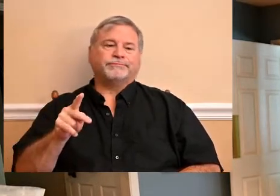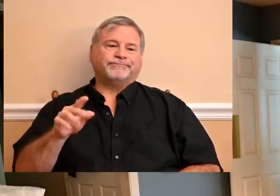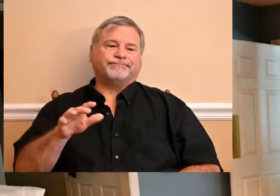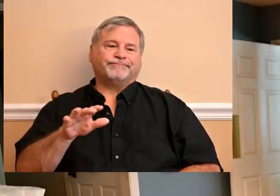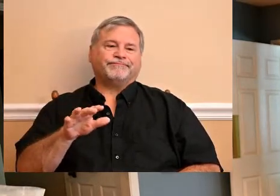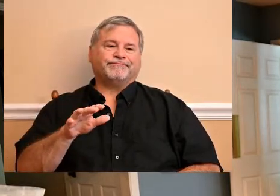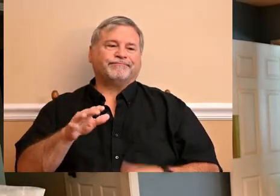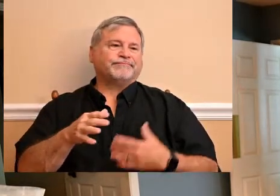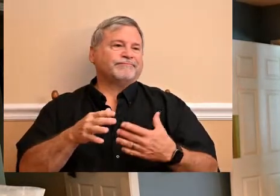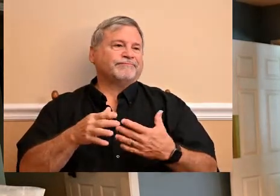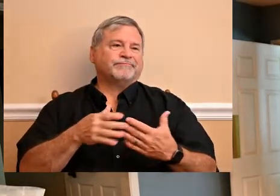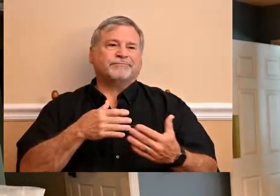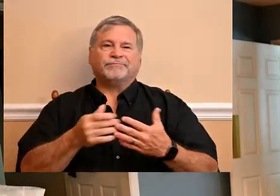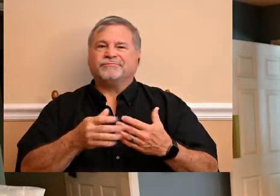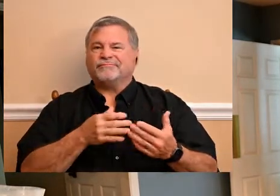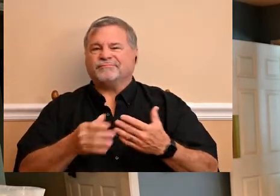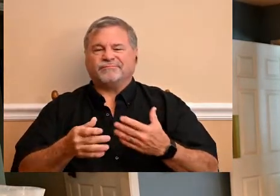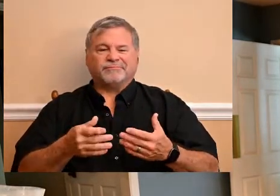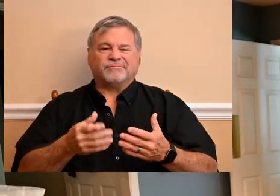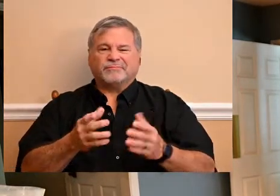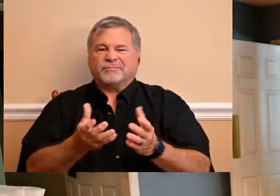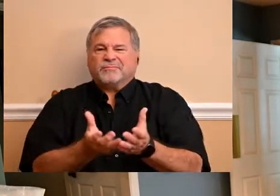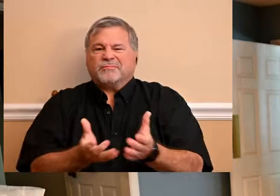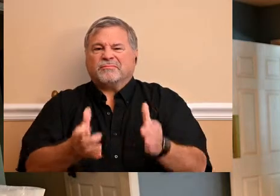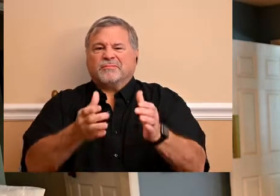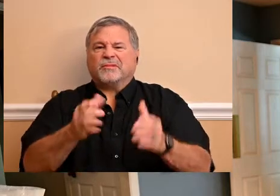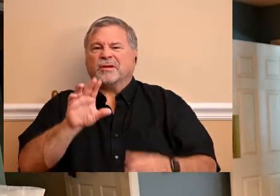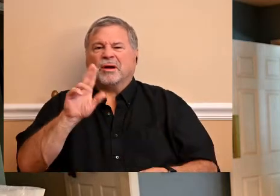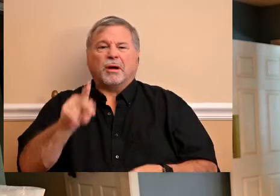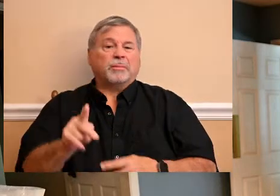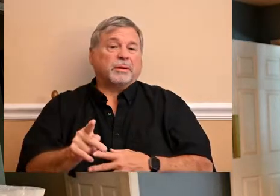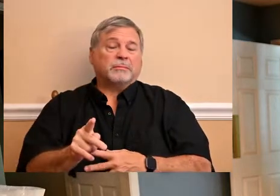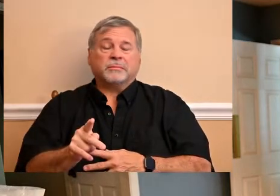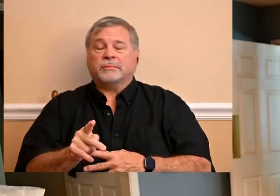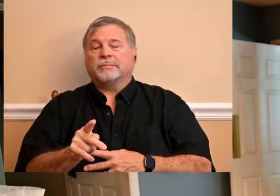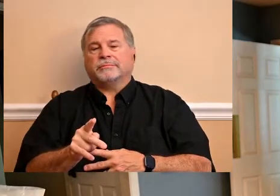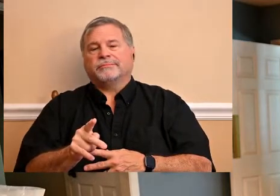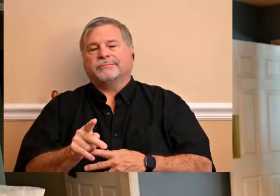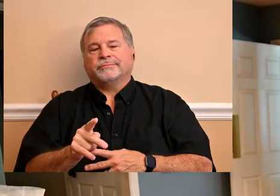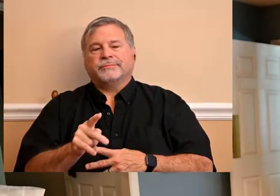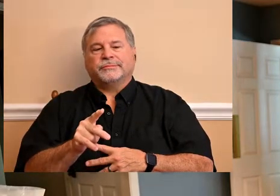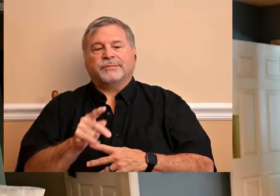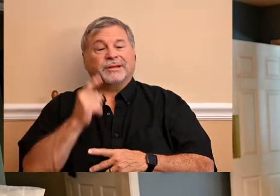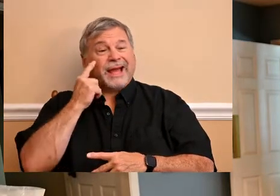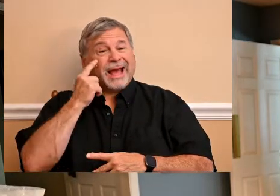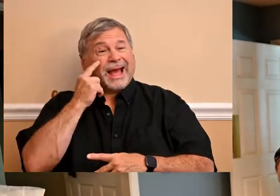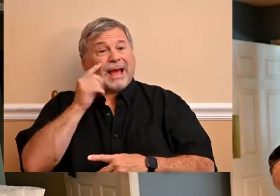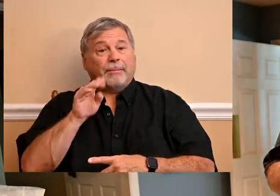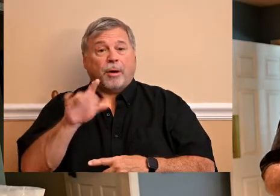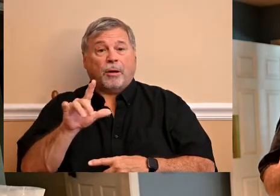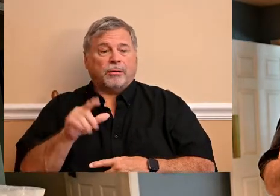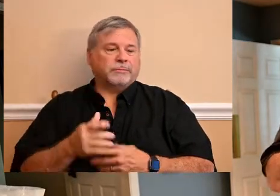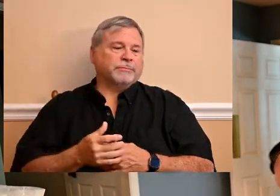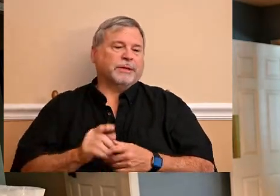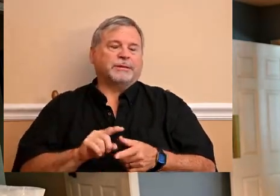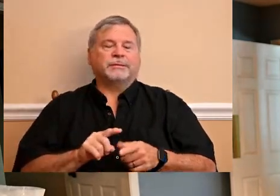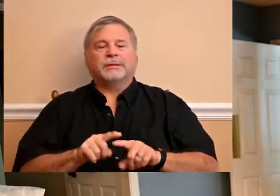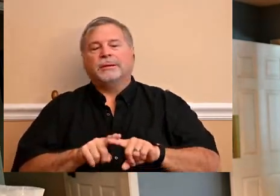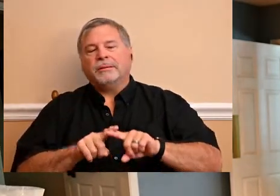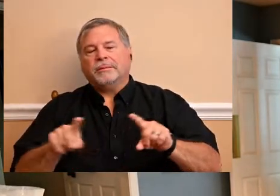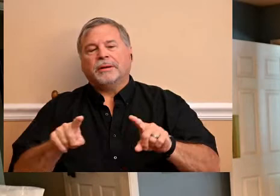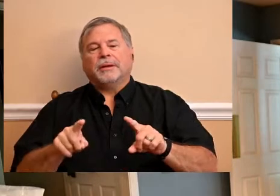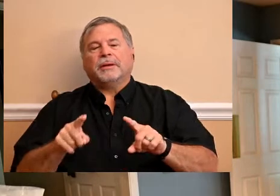and a half, and again, you can use a liquid measuring cup, or you can be like me. I'm just using a regular cup because it's all eyeballing